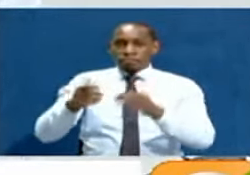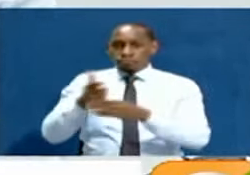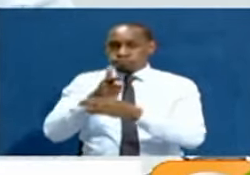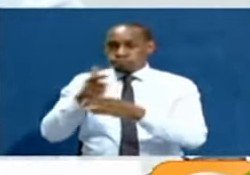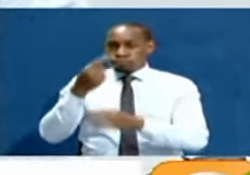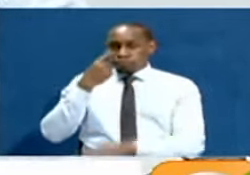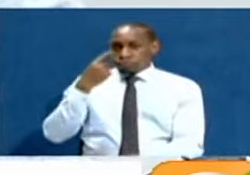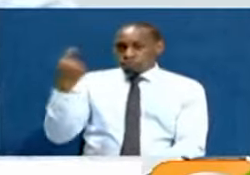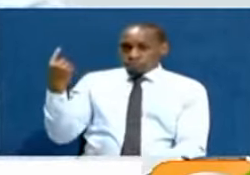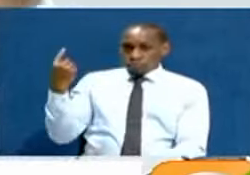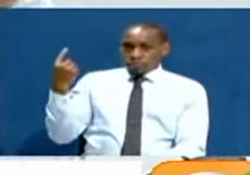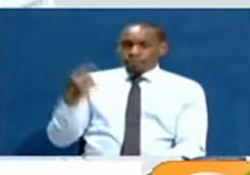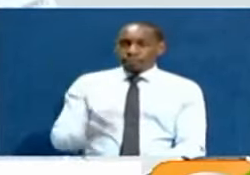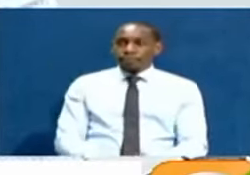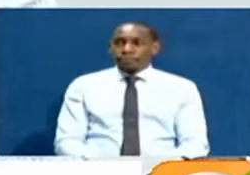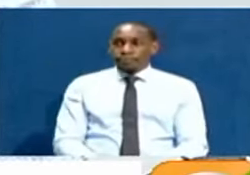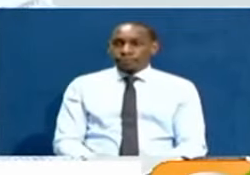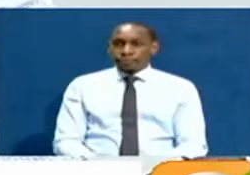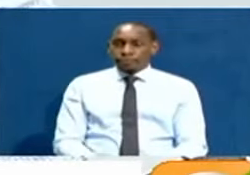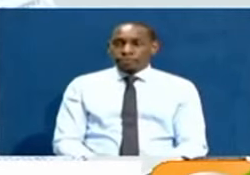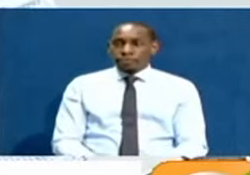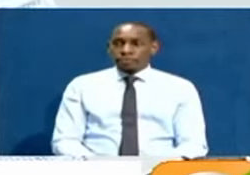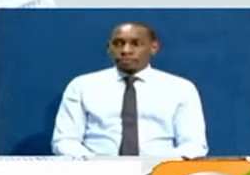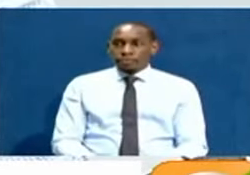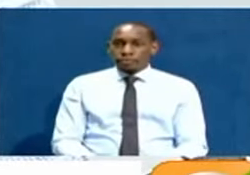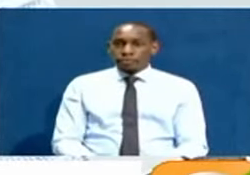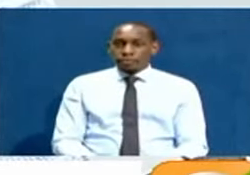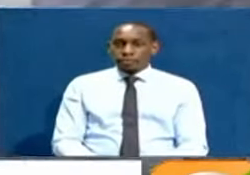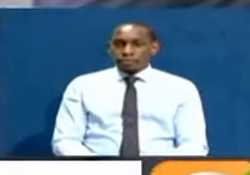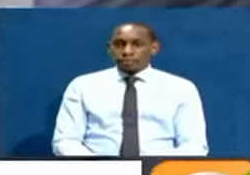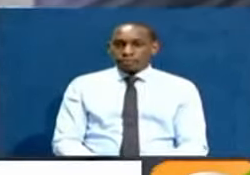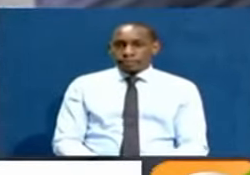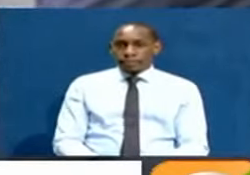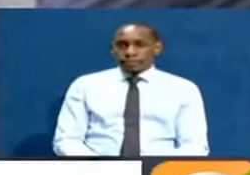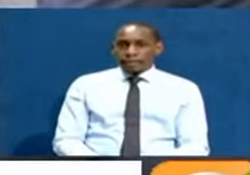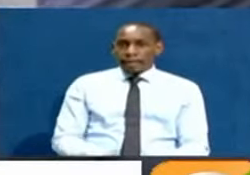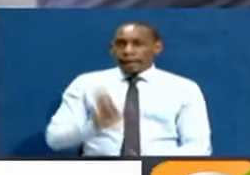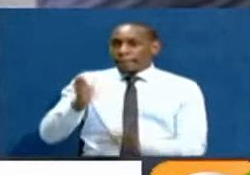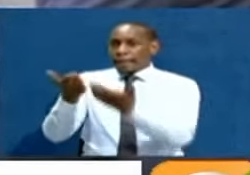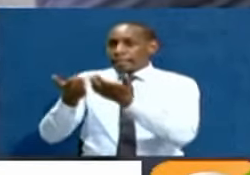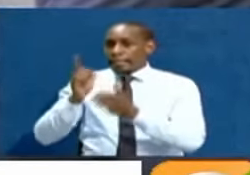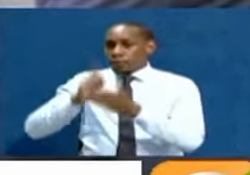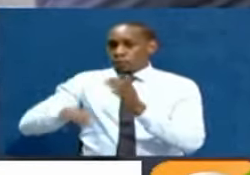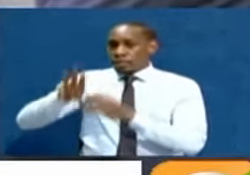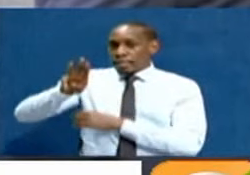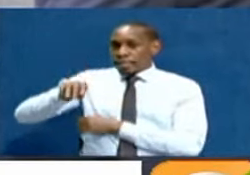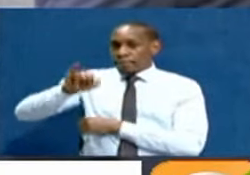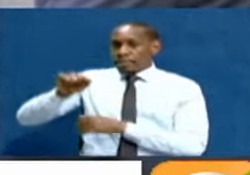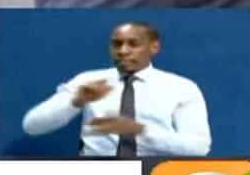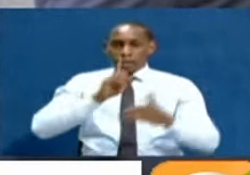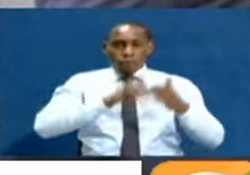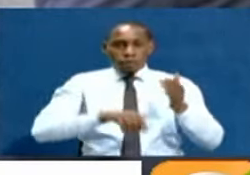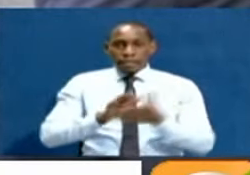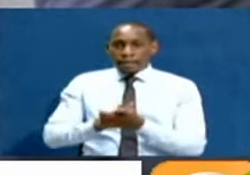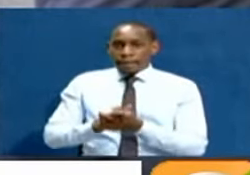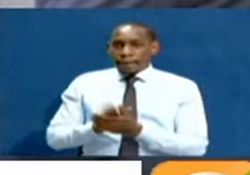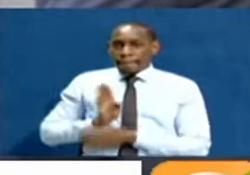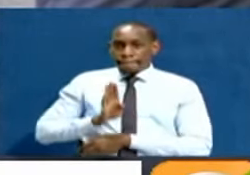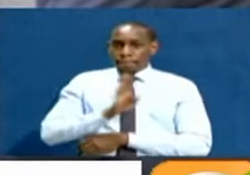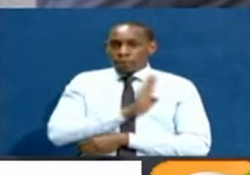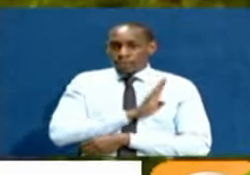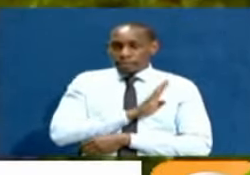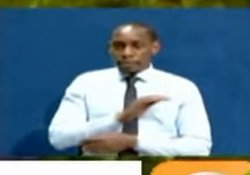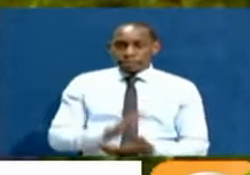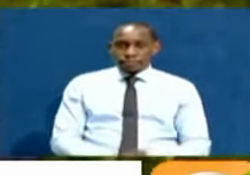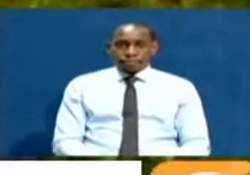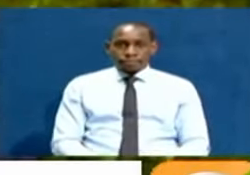said about a year and a half ago. Take a listen. What do you need, Michael? What would it be? Get rid of the board? Have a new